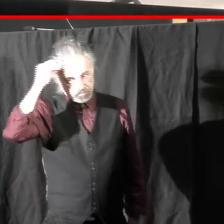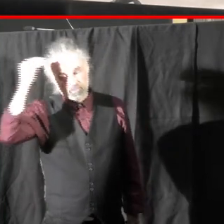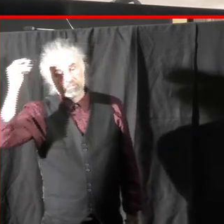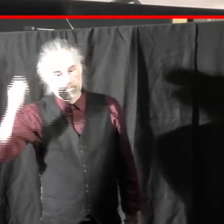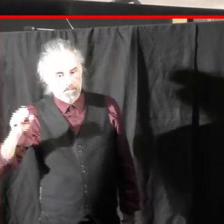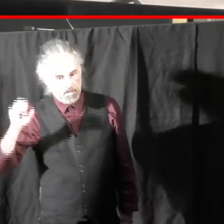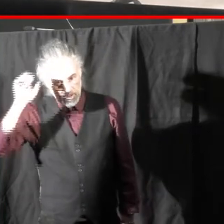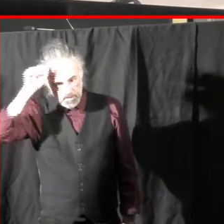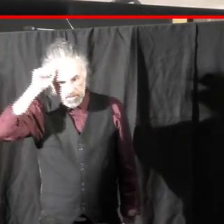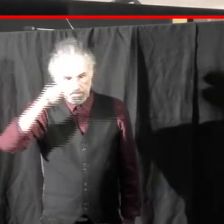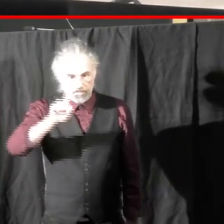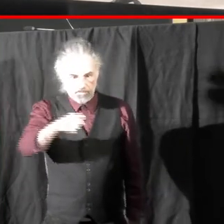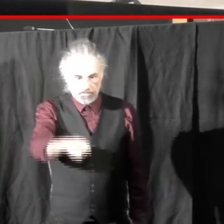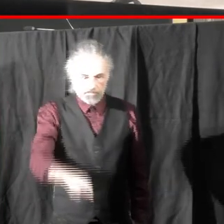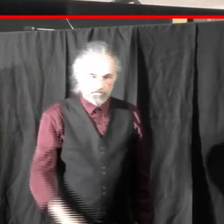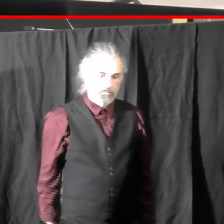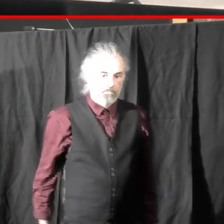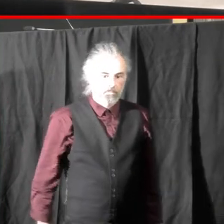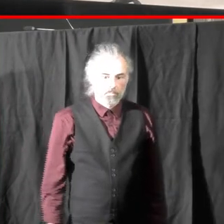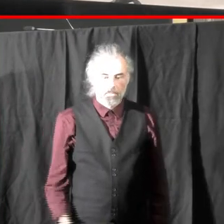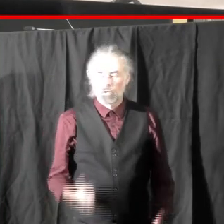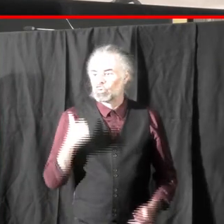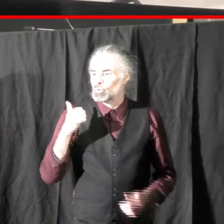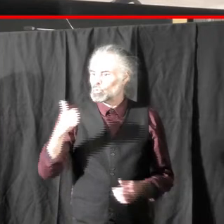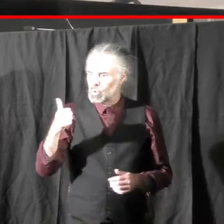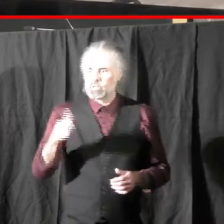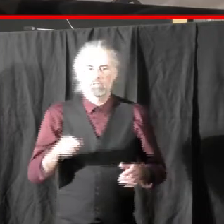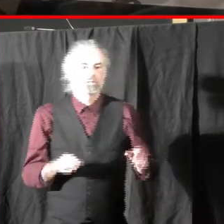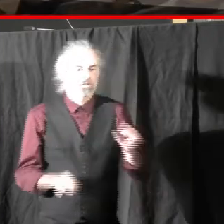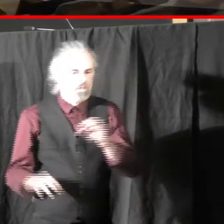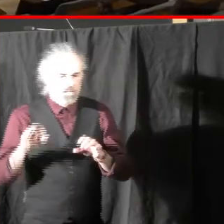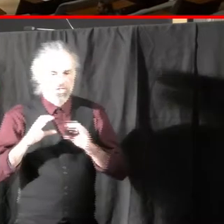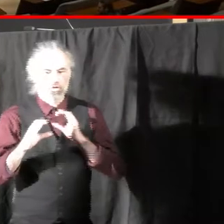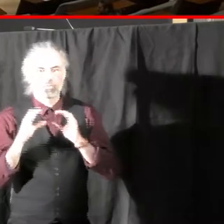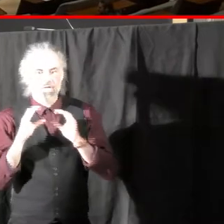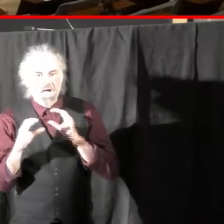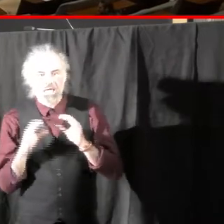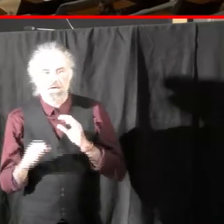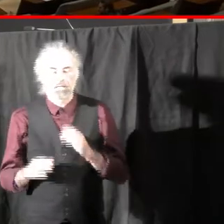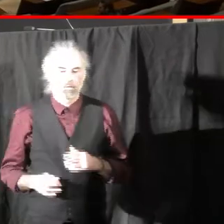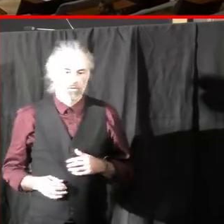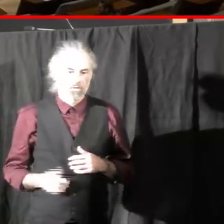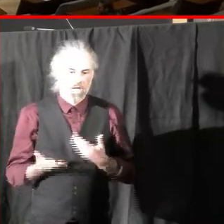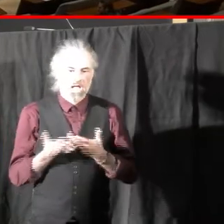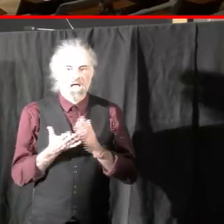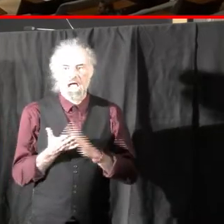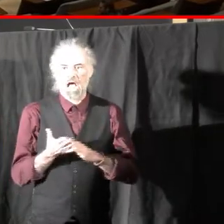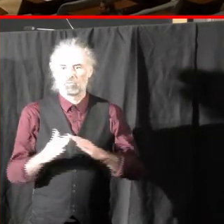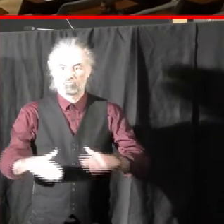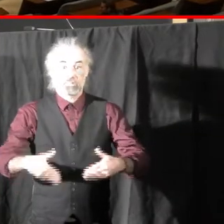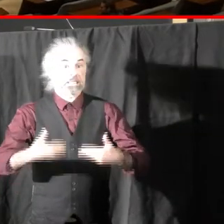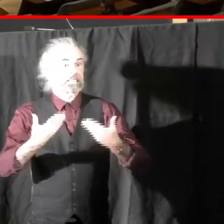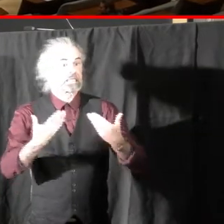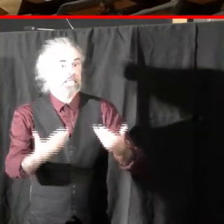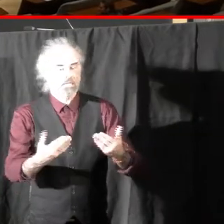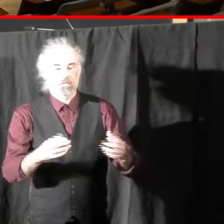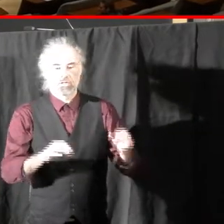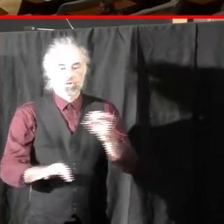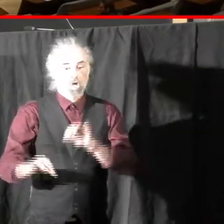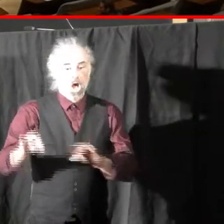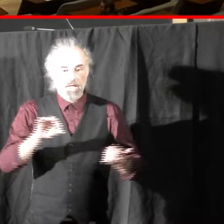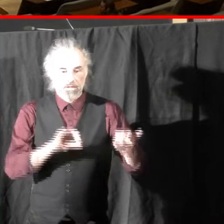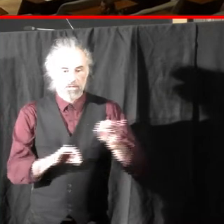Yep. I reckon what good science communication looks like in terms of this actual way of presenting science and the nature